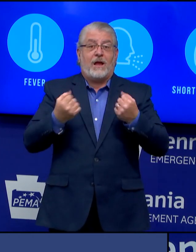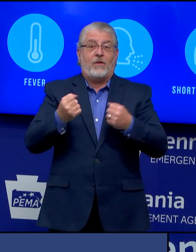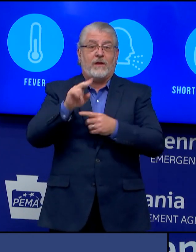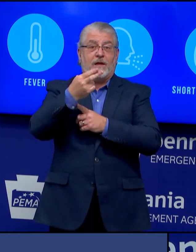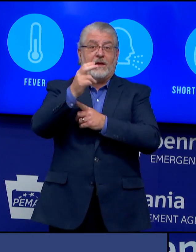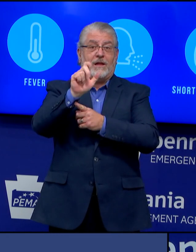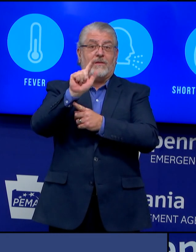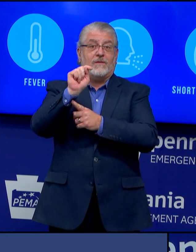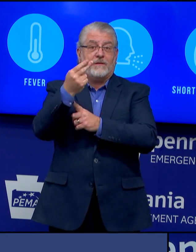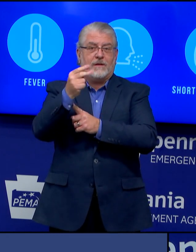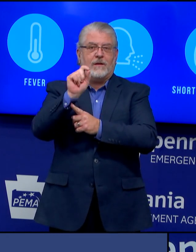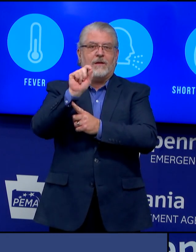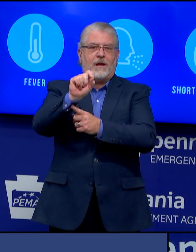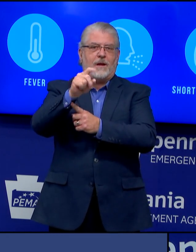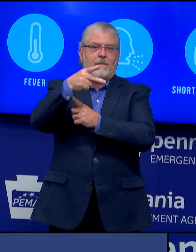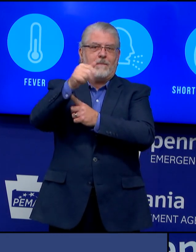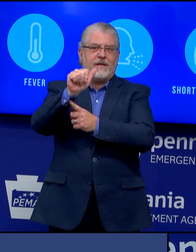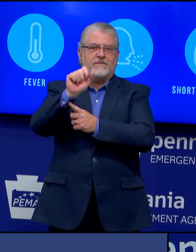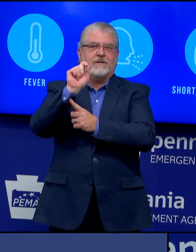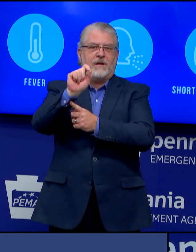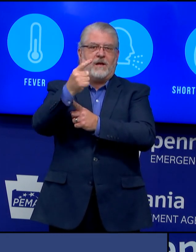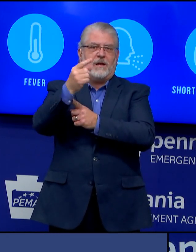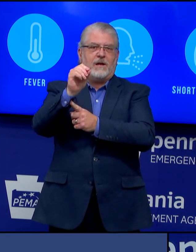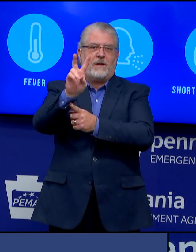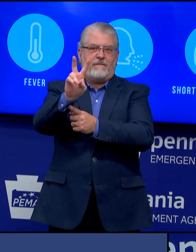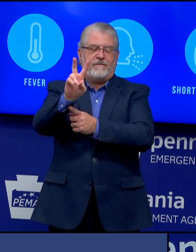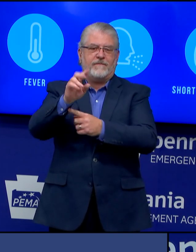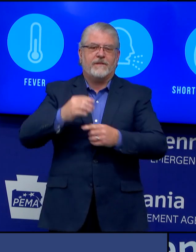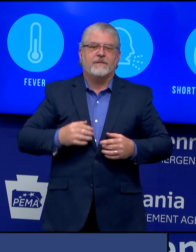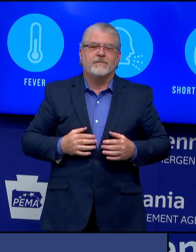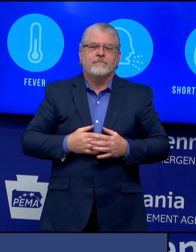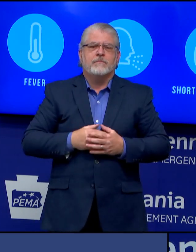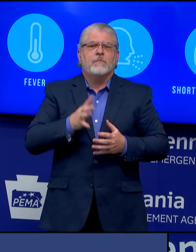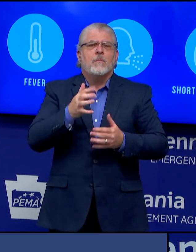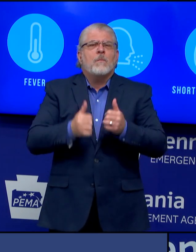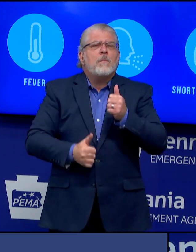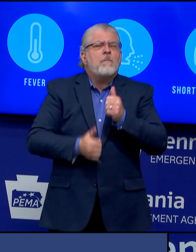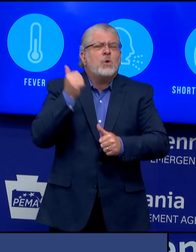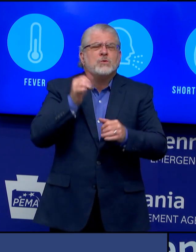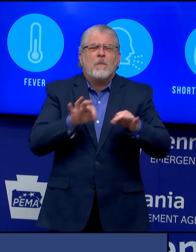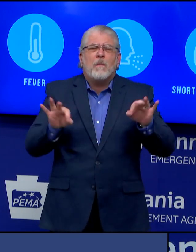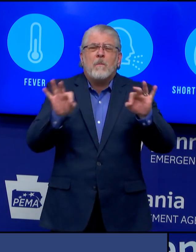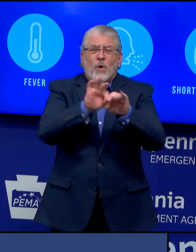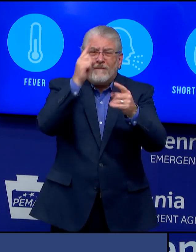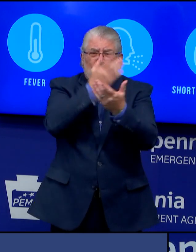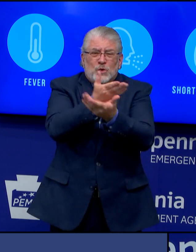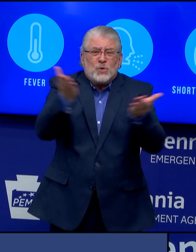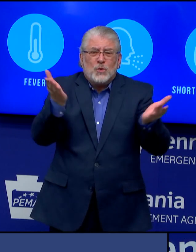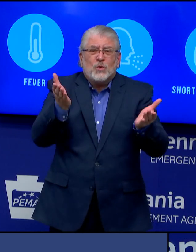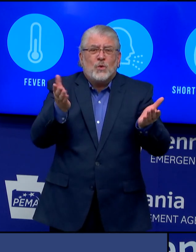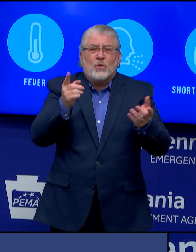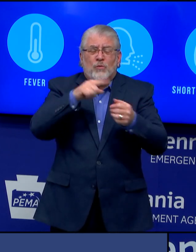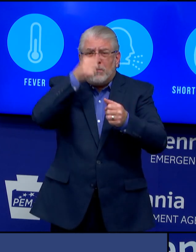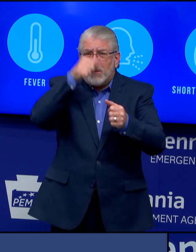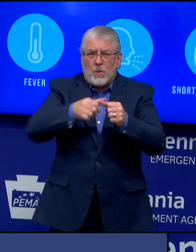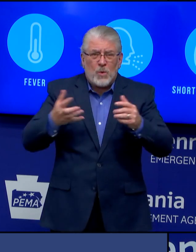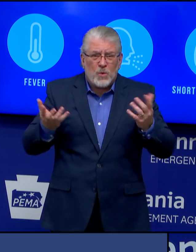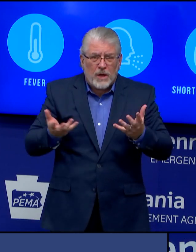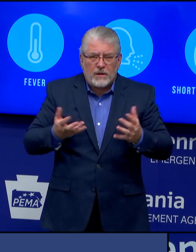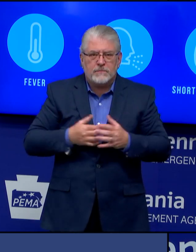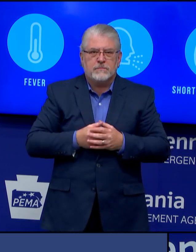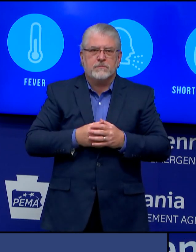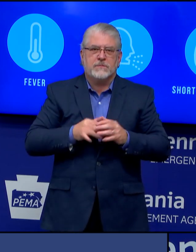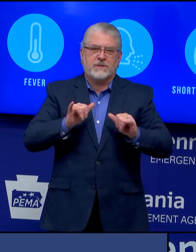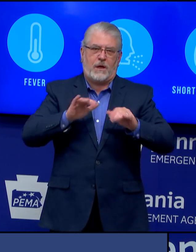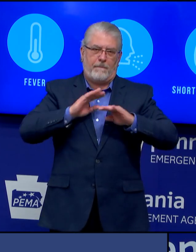health.pa.gov. And what is most important for Pennsylvanians to remember is stay calm, stay